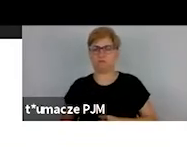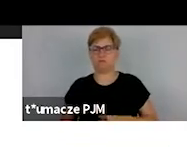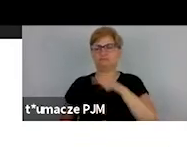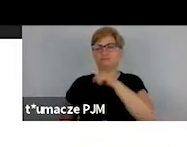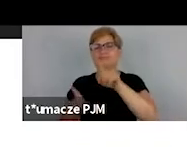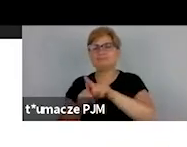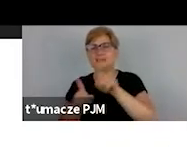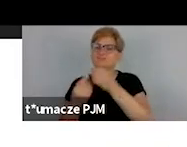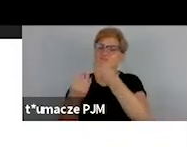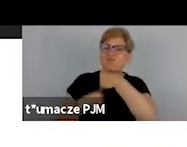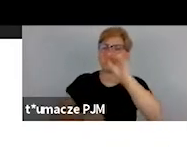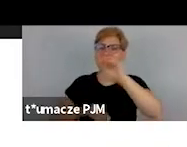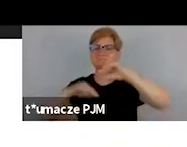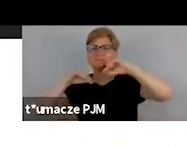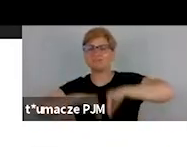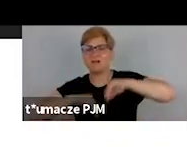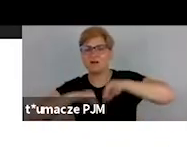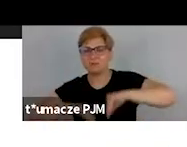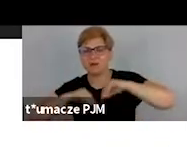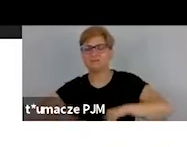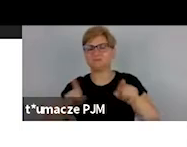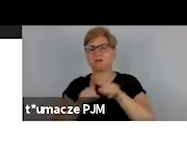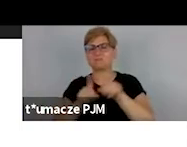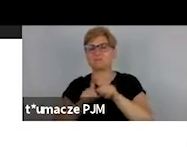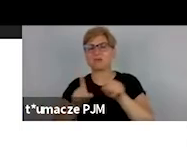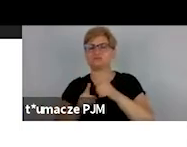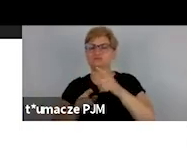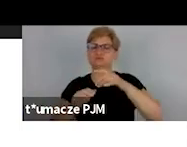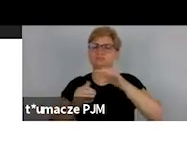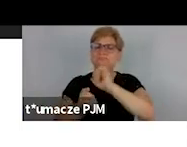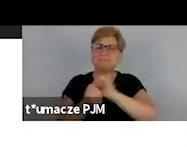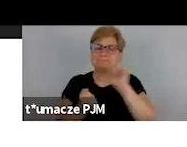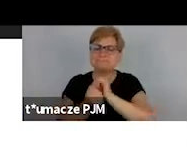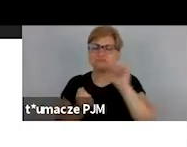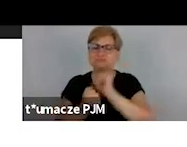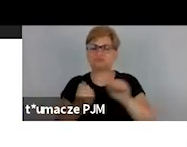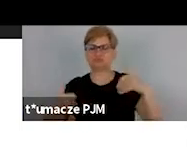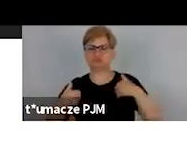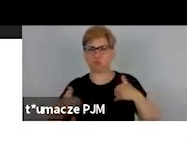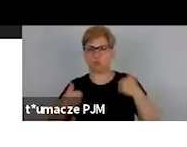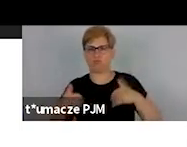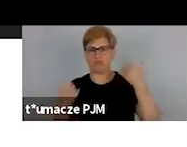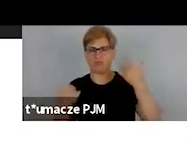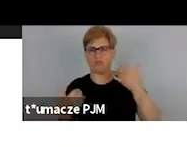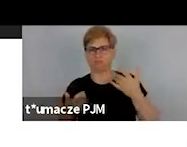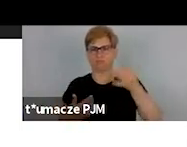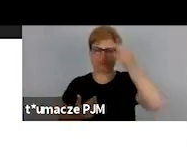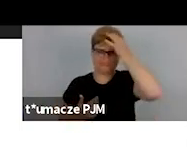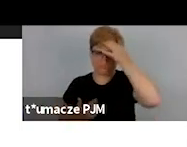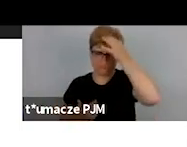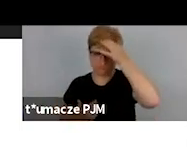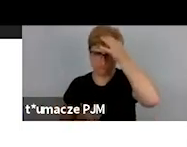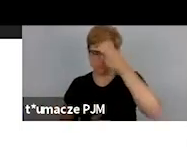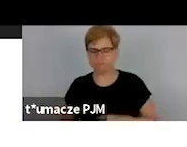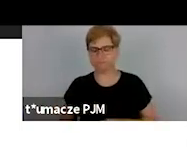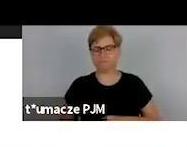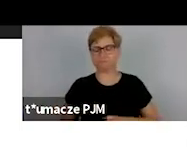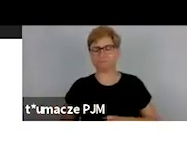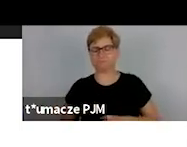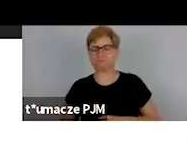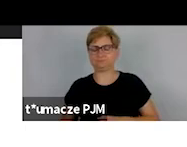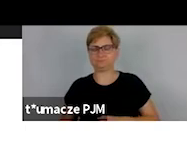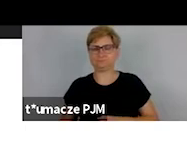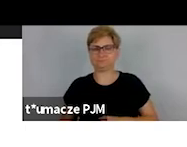child. So 5 times more likely for men who had witnessed violence or who had experienced violence in the